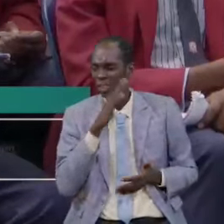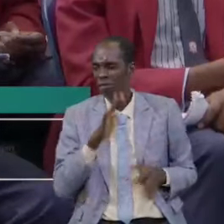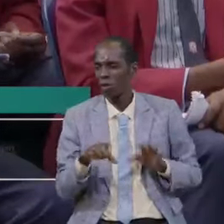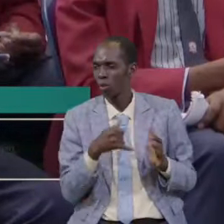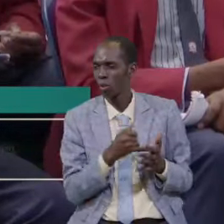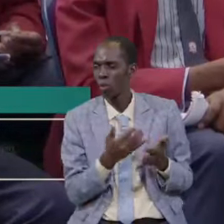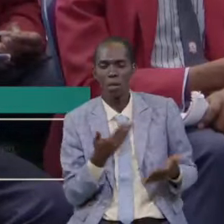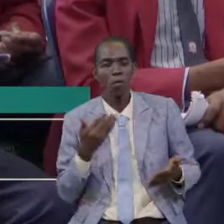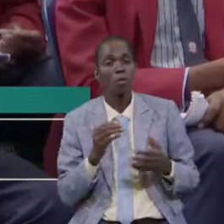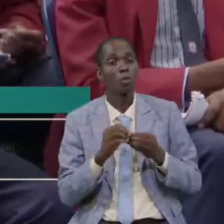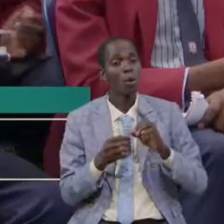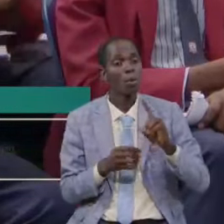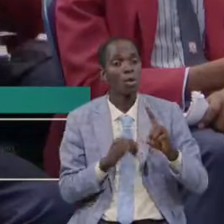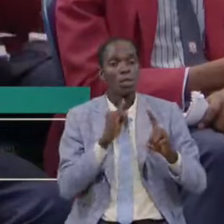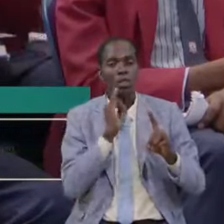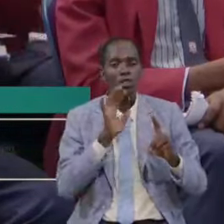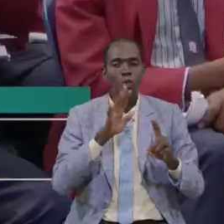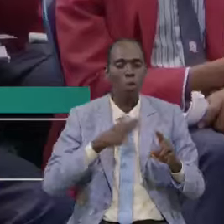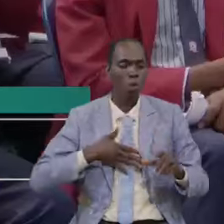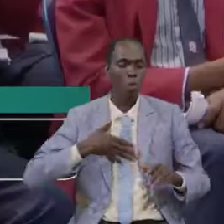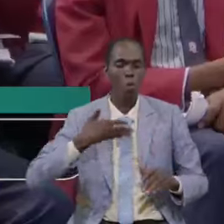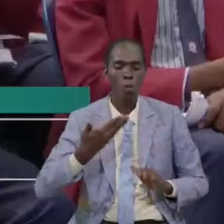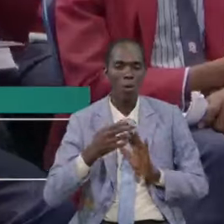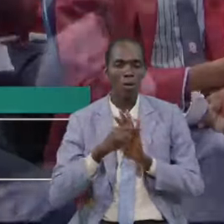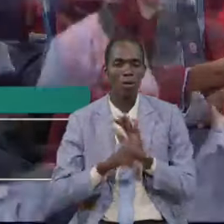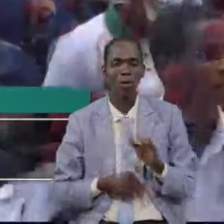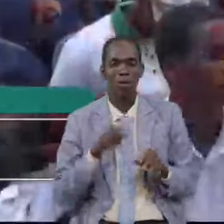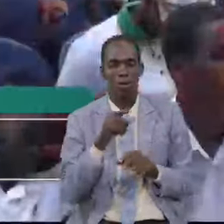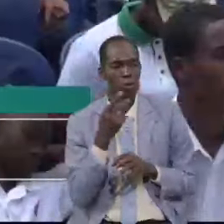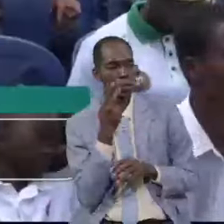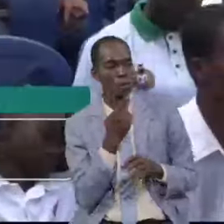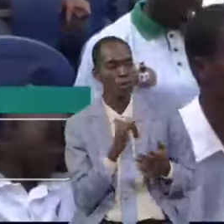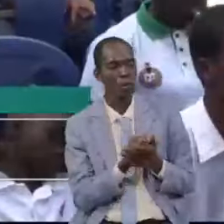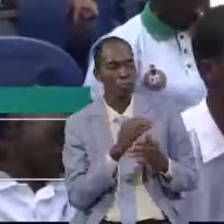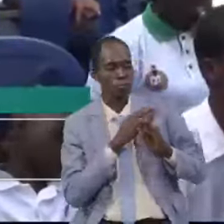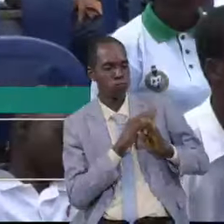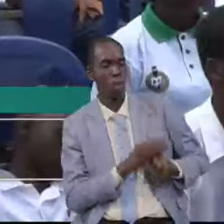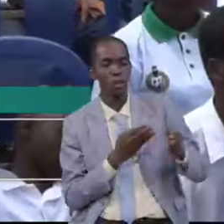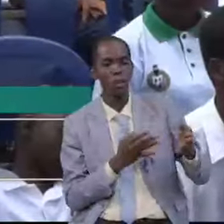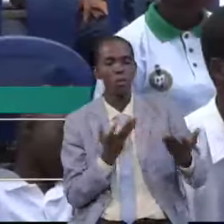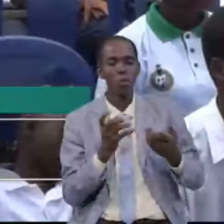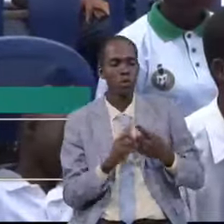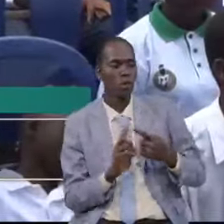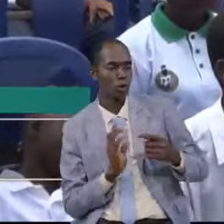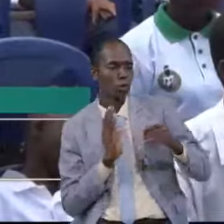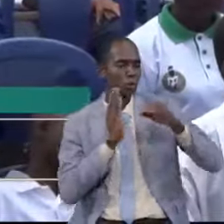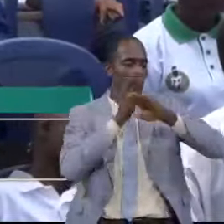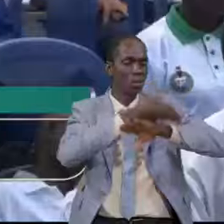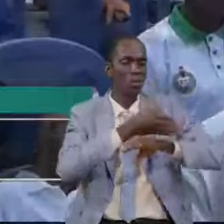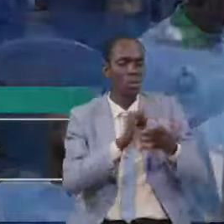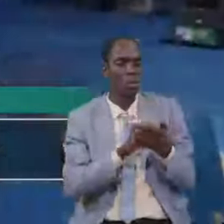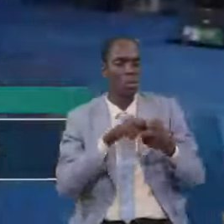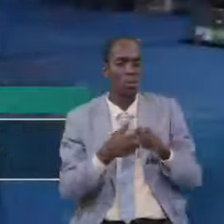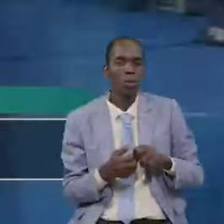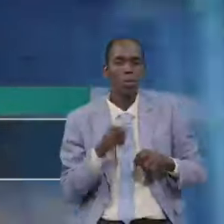The willingness. You see the mountain and the willingness to climb. You see the journey and the willingness to go there.